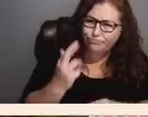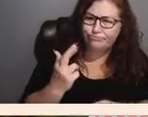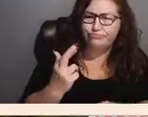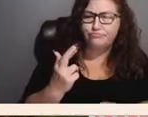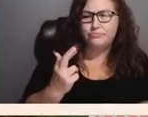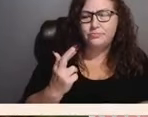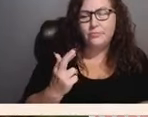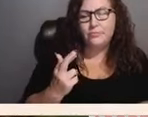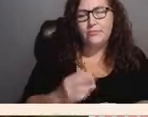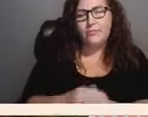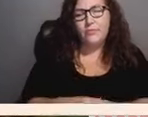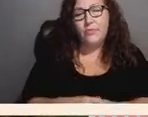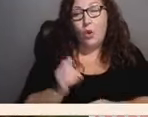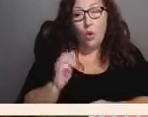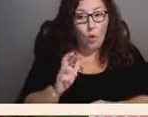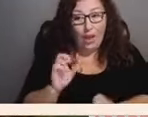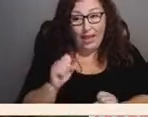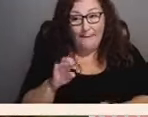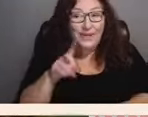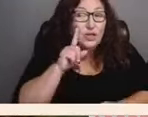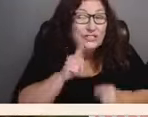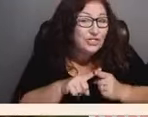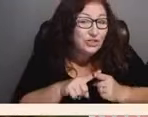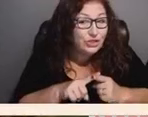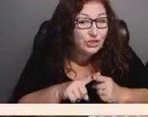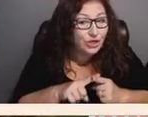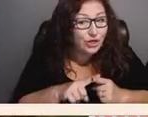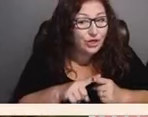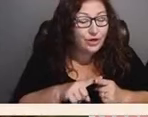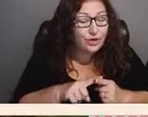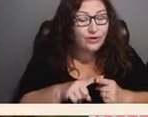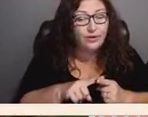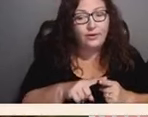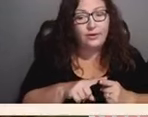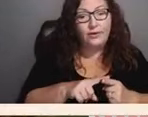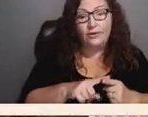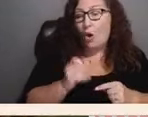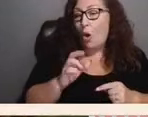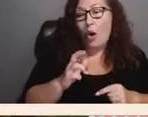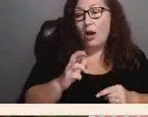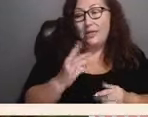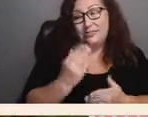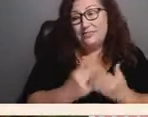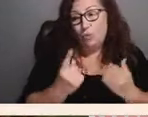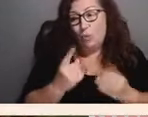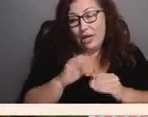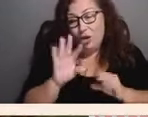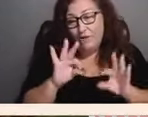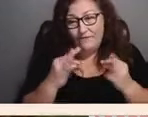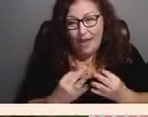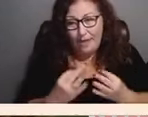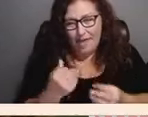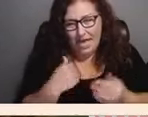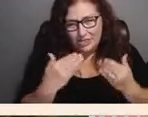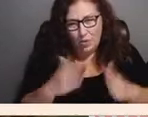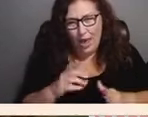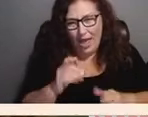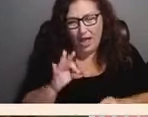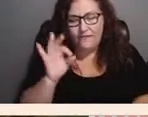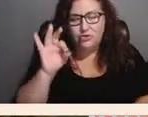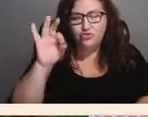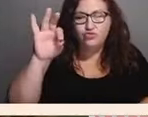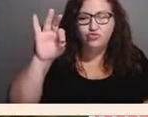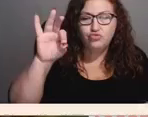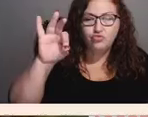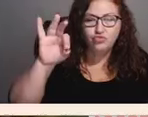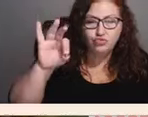Or it can even be your sister. But someone in your family has a way of dropping that little